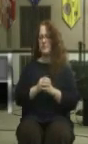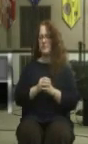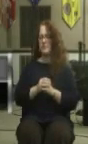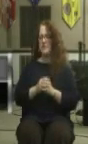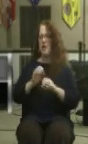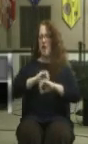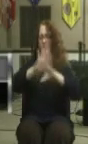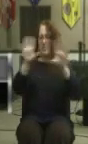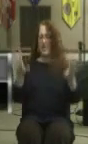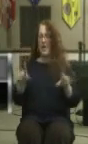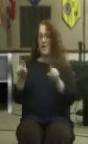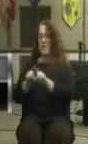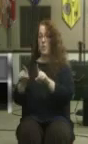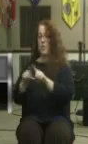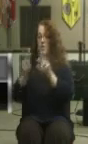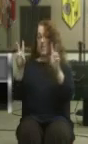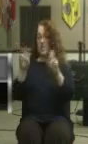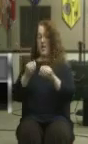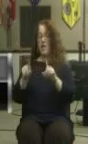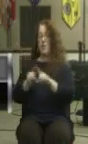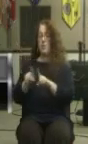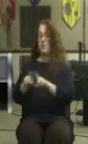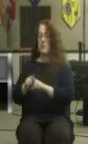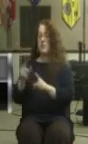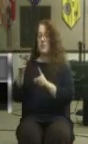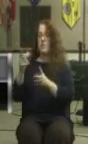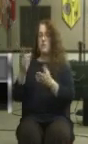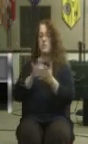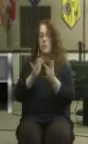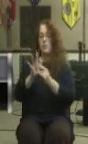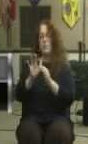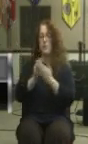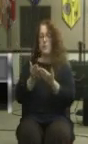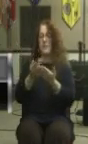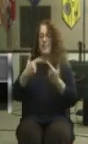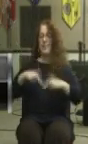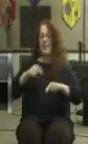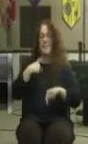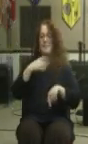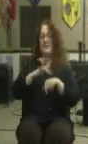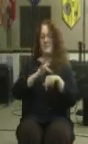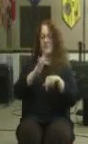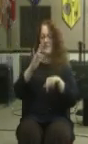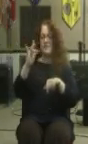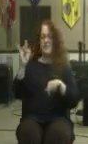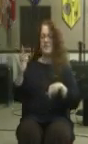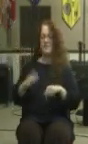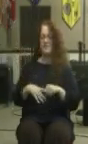I'm a light according to the word of God. Let me shine.